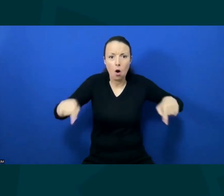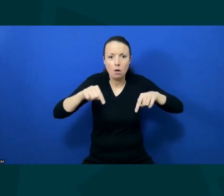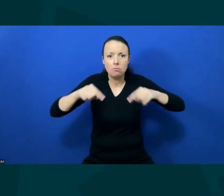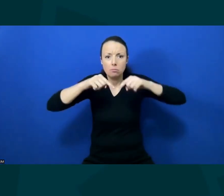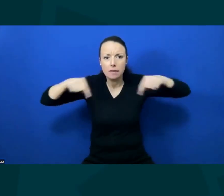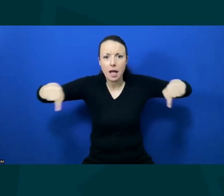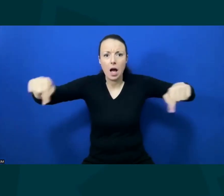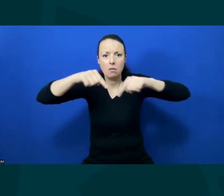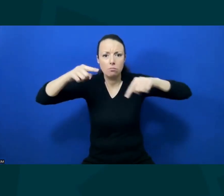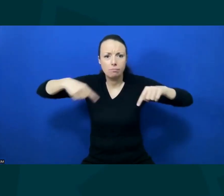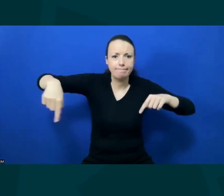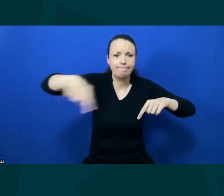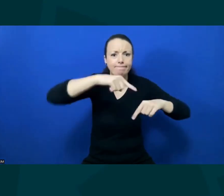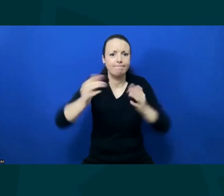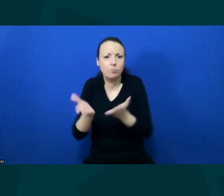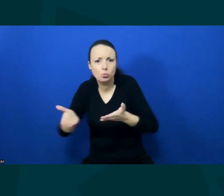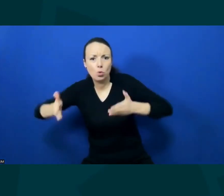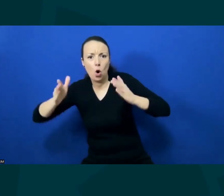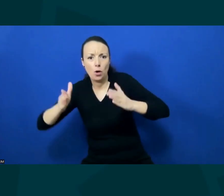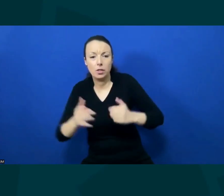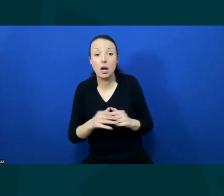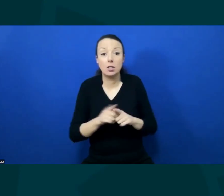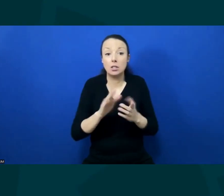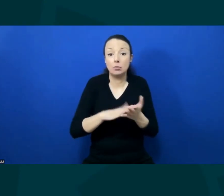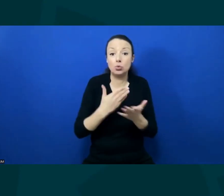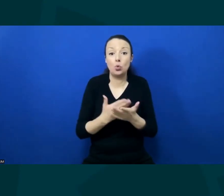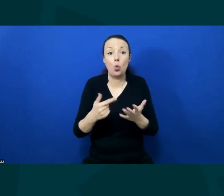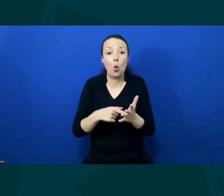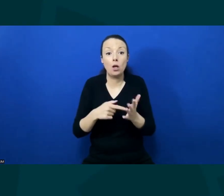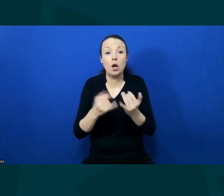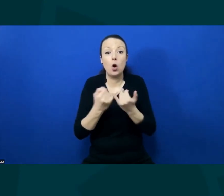underground and on-ground basins,